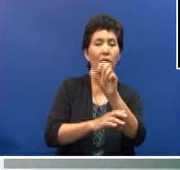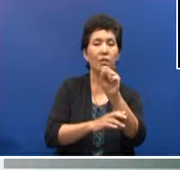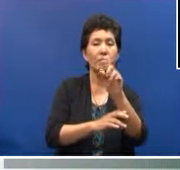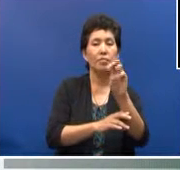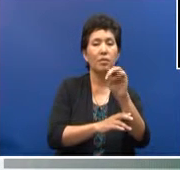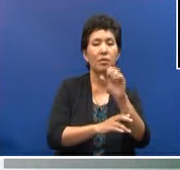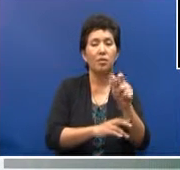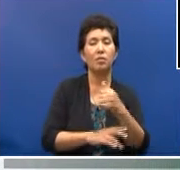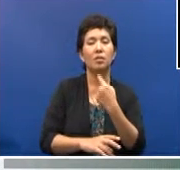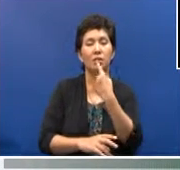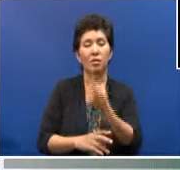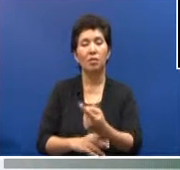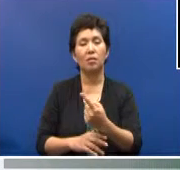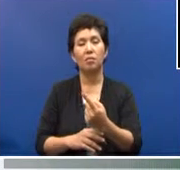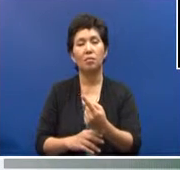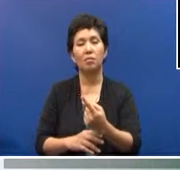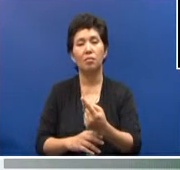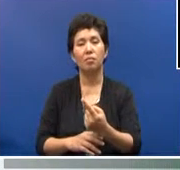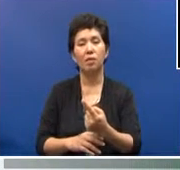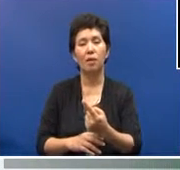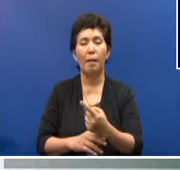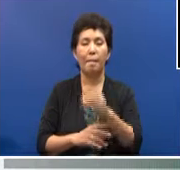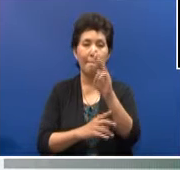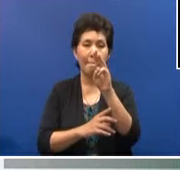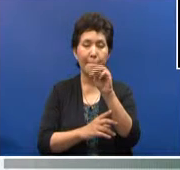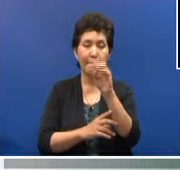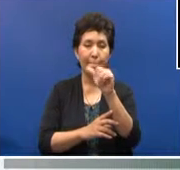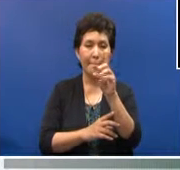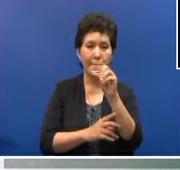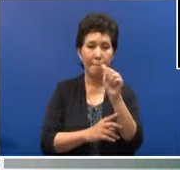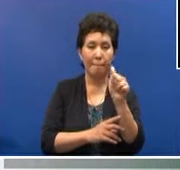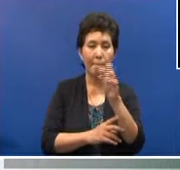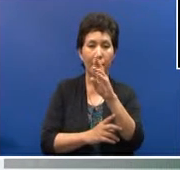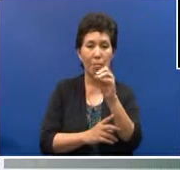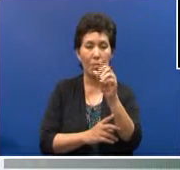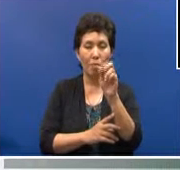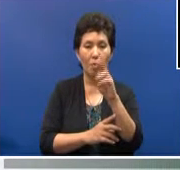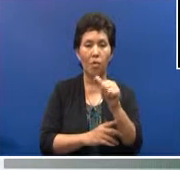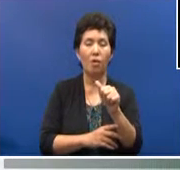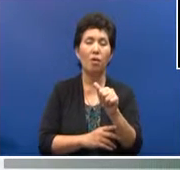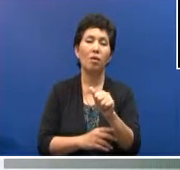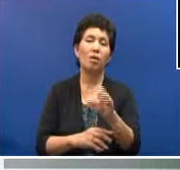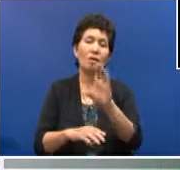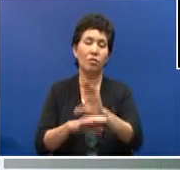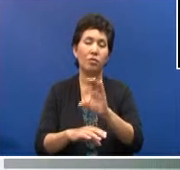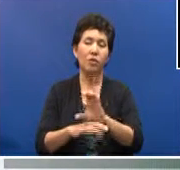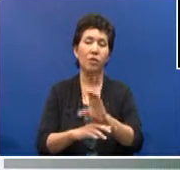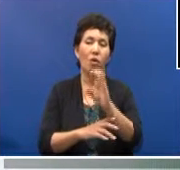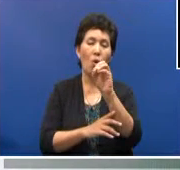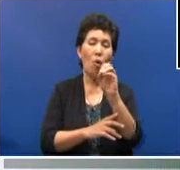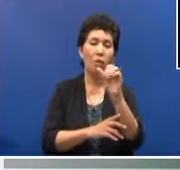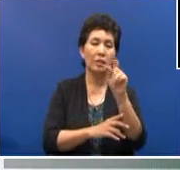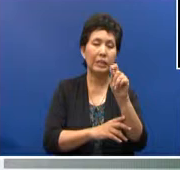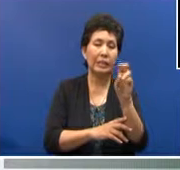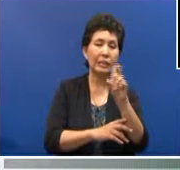Okay, remember when we mentioned about Baba and Nyonya? Okay, so that is due to cultural assimilation,